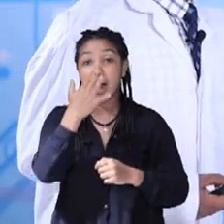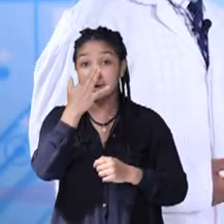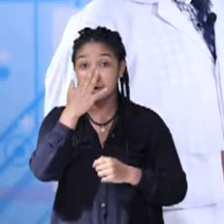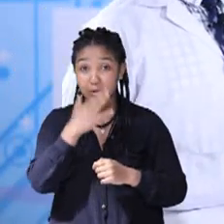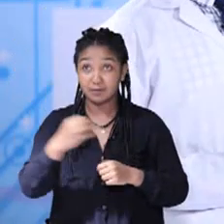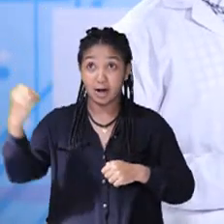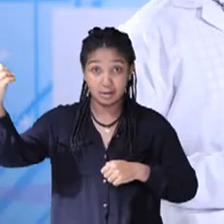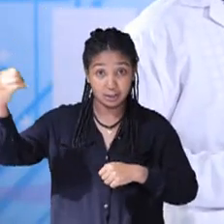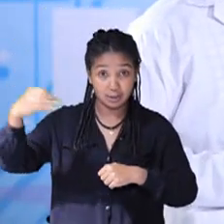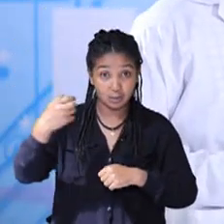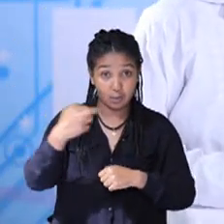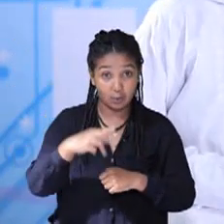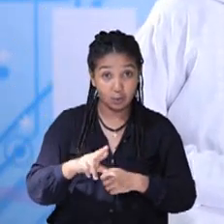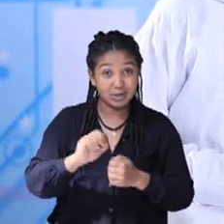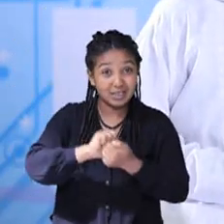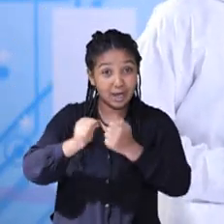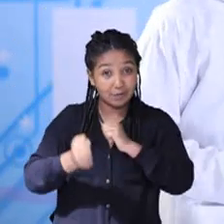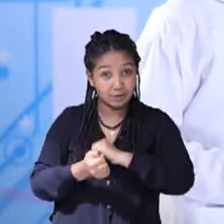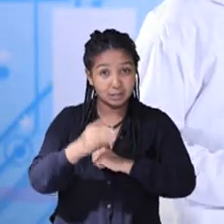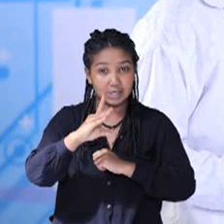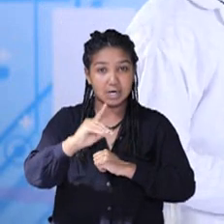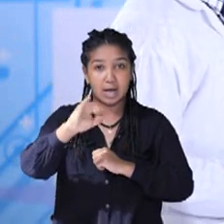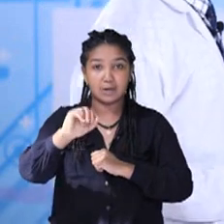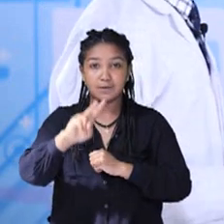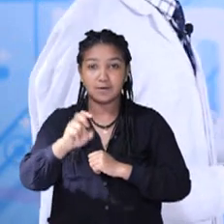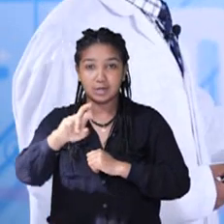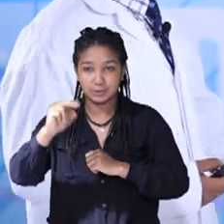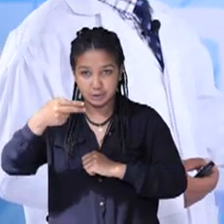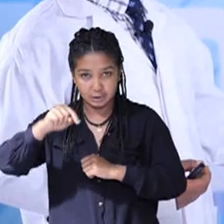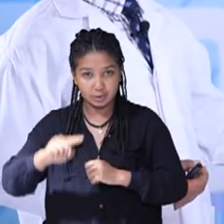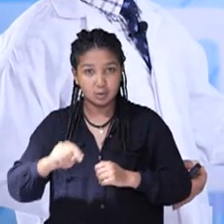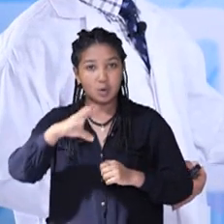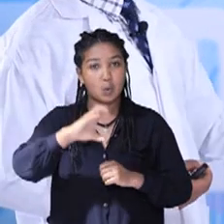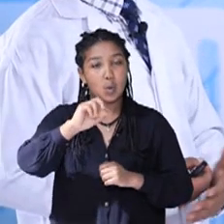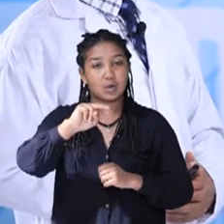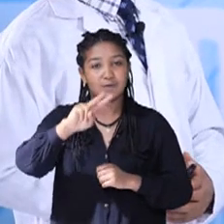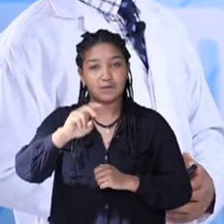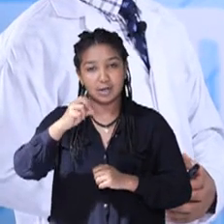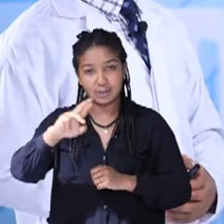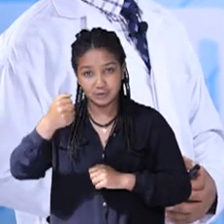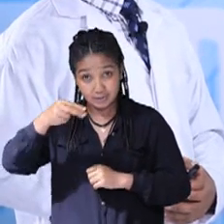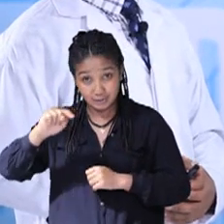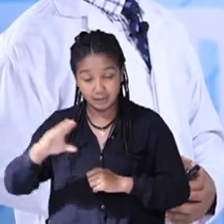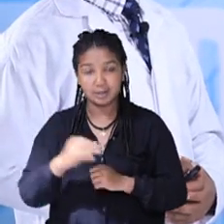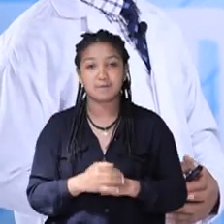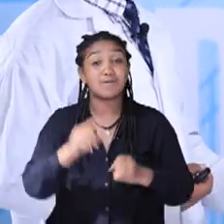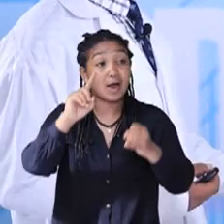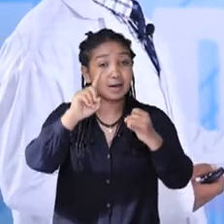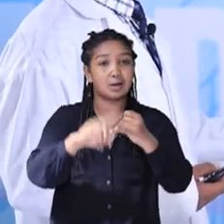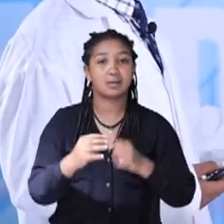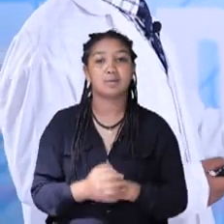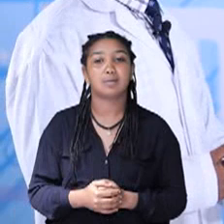adaptive radiation or divergent evolution, convergent evolution, and